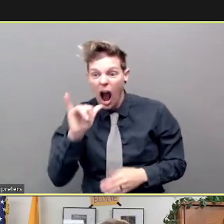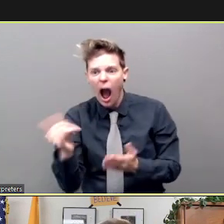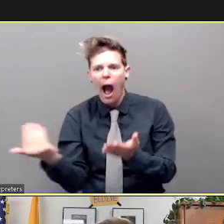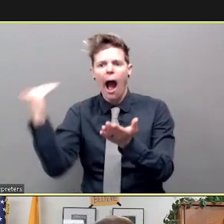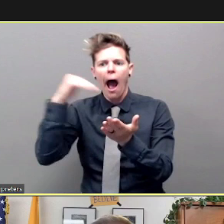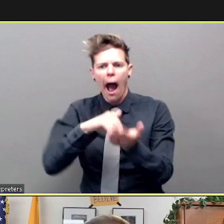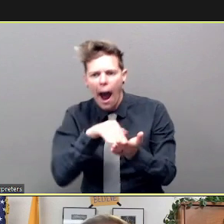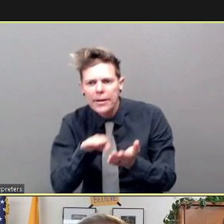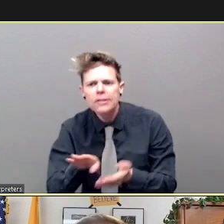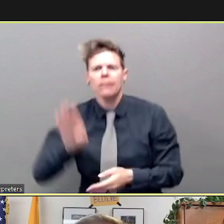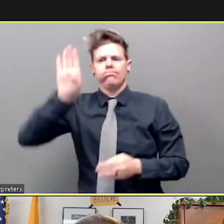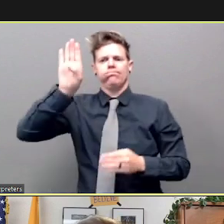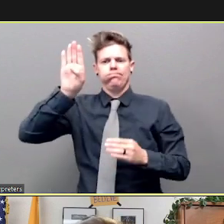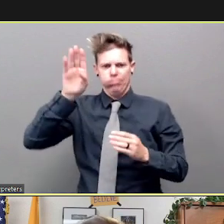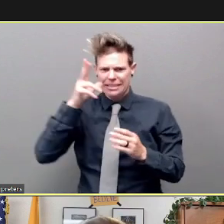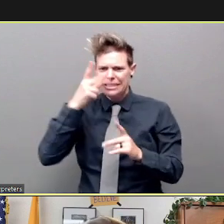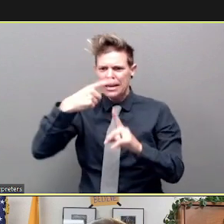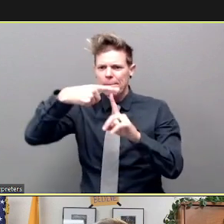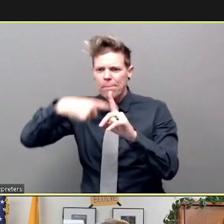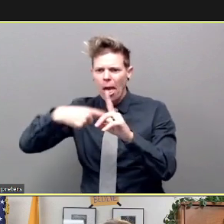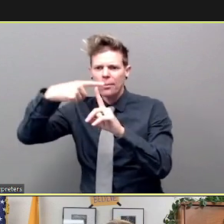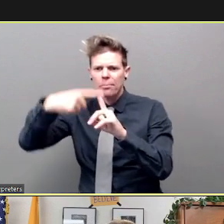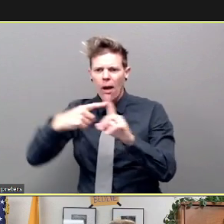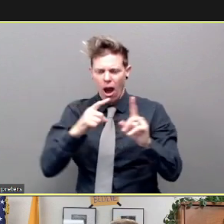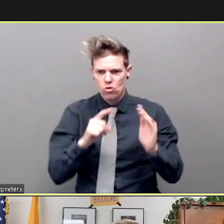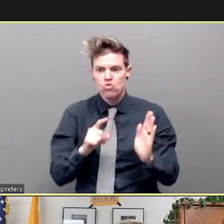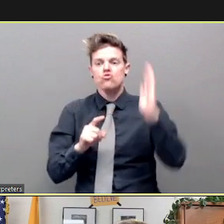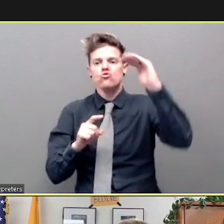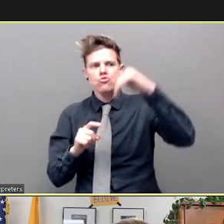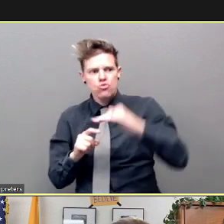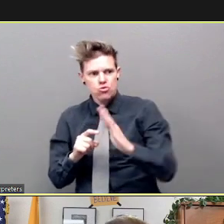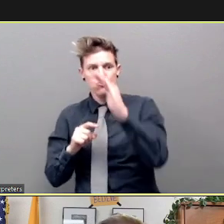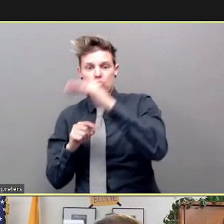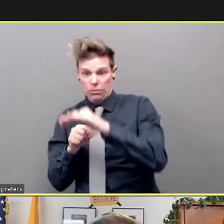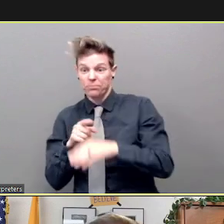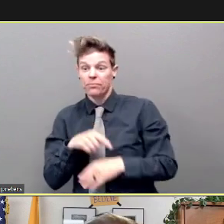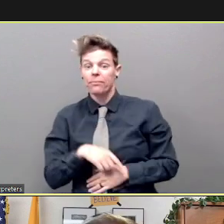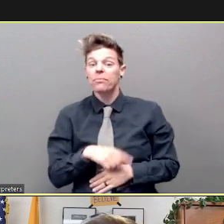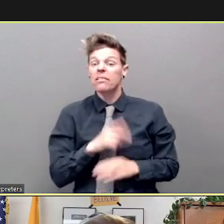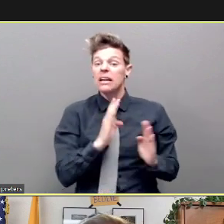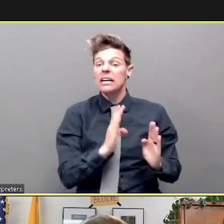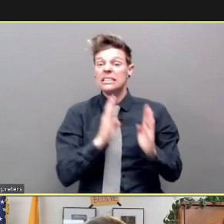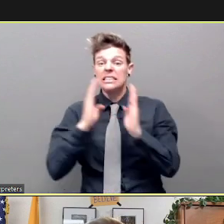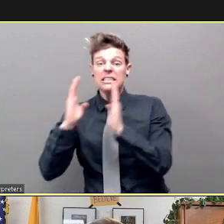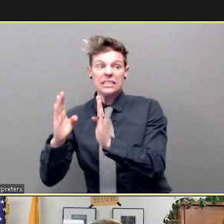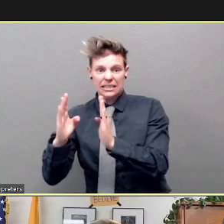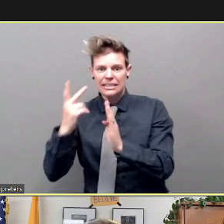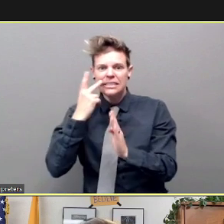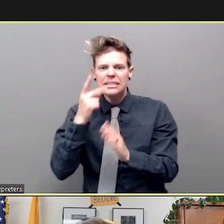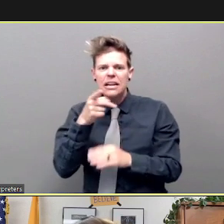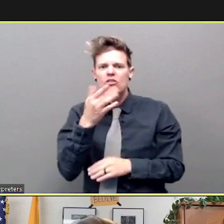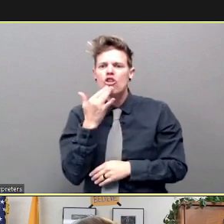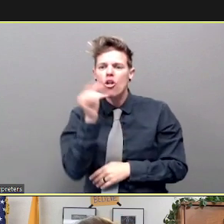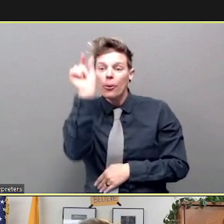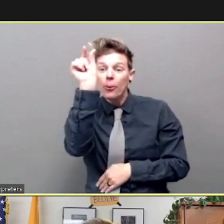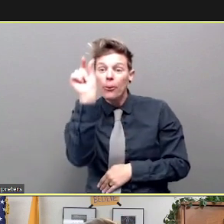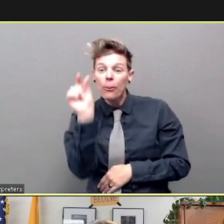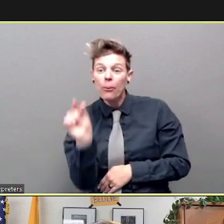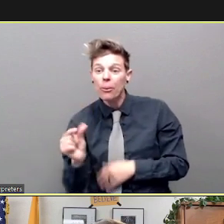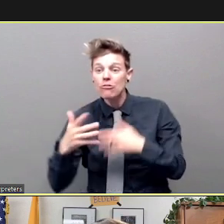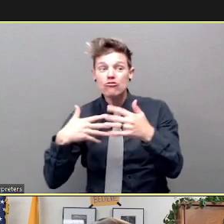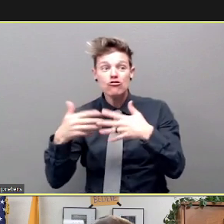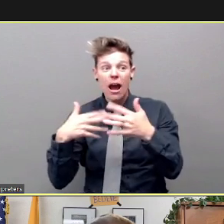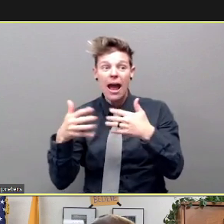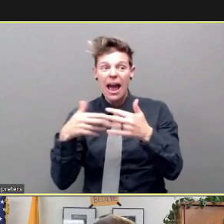since. If you go all the way to the right side of the graph and you know about the gray area, the data is not all in, but it can only go up. You can